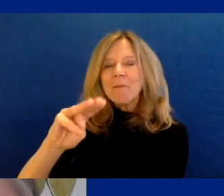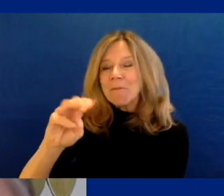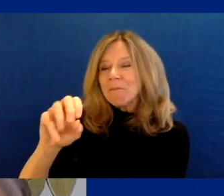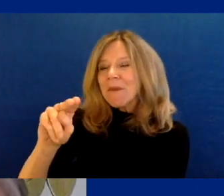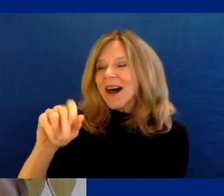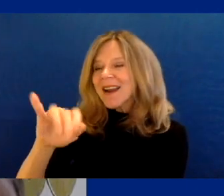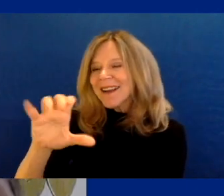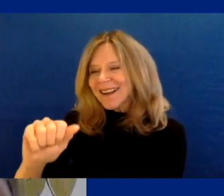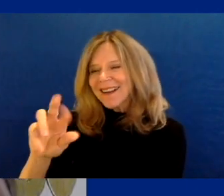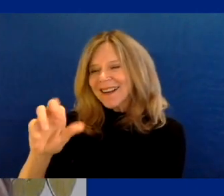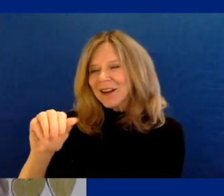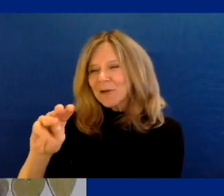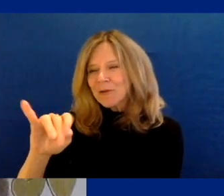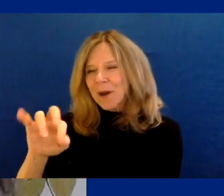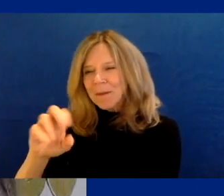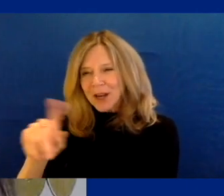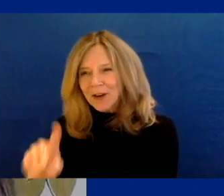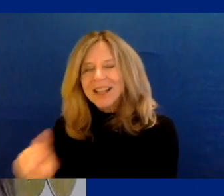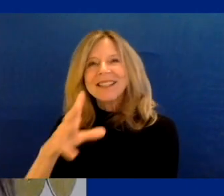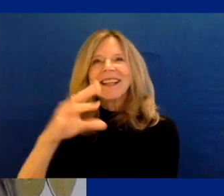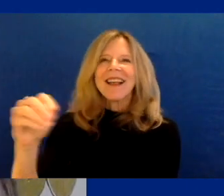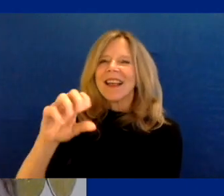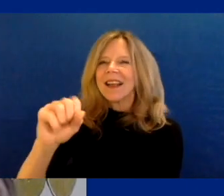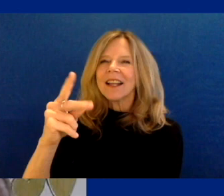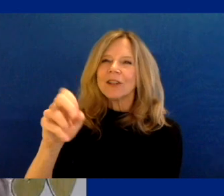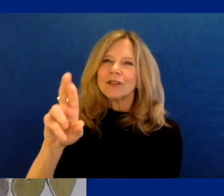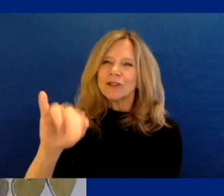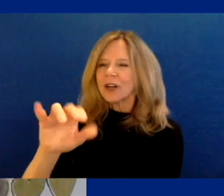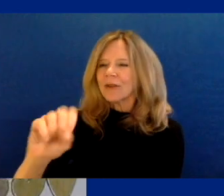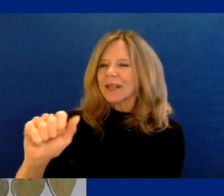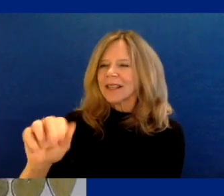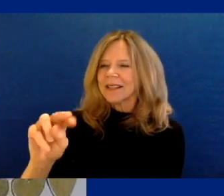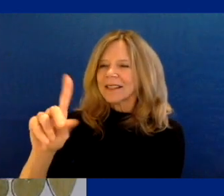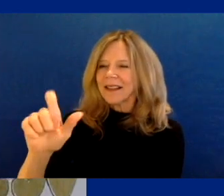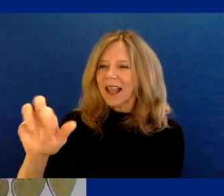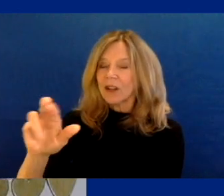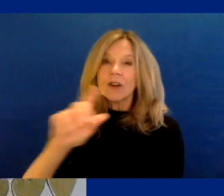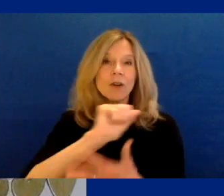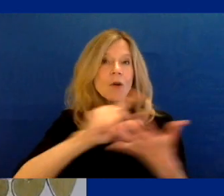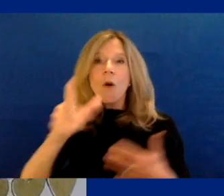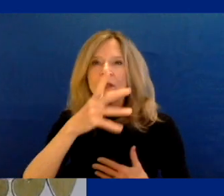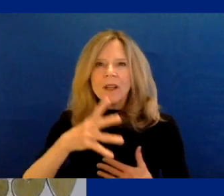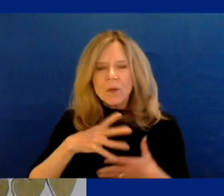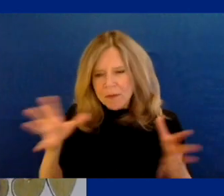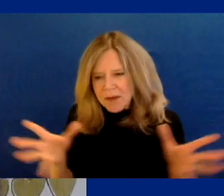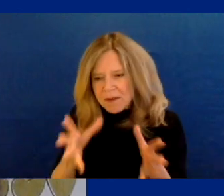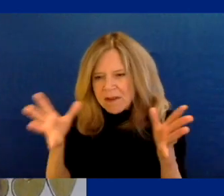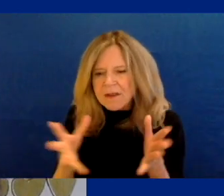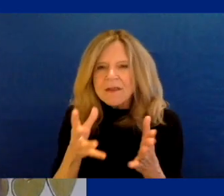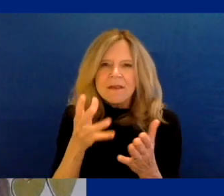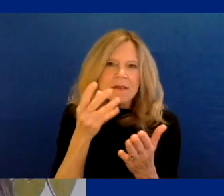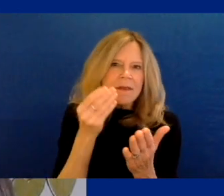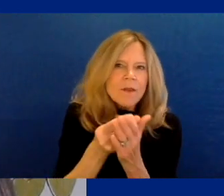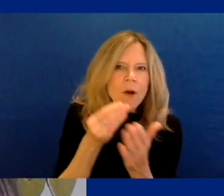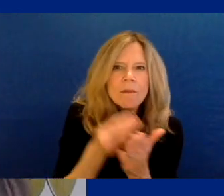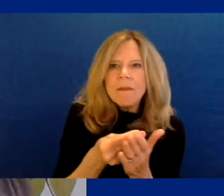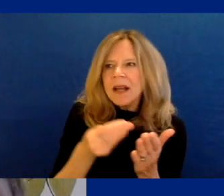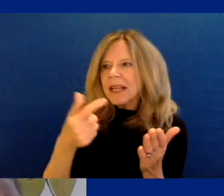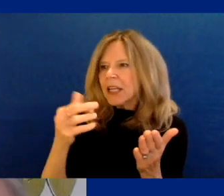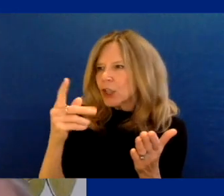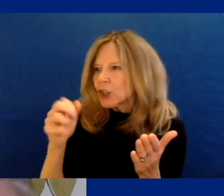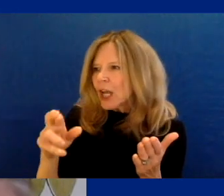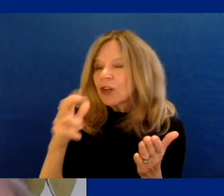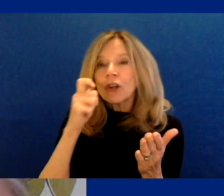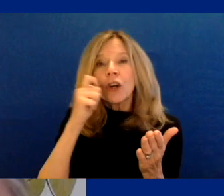all of these women have in common is their dedication to advancing economic, gender, and racial equality. I know we all